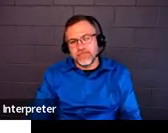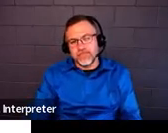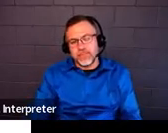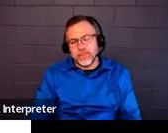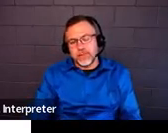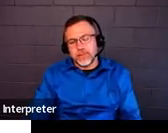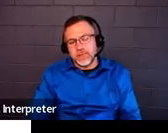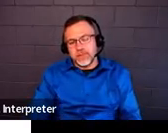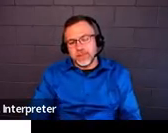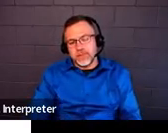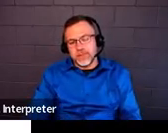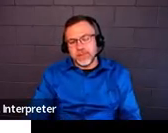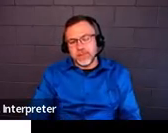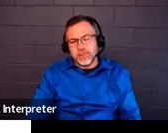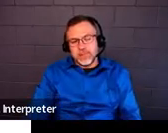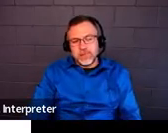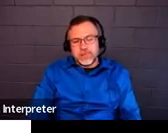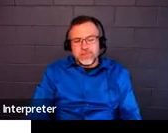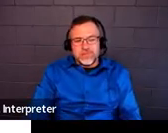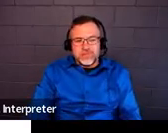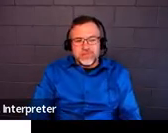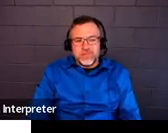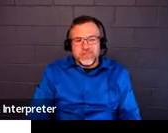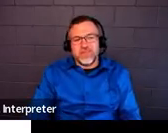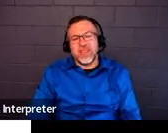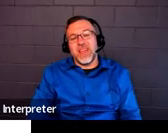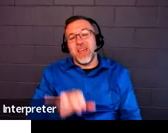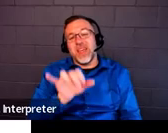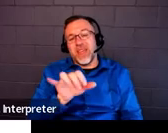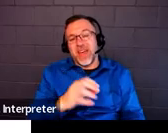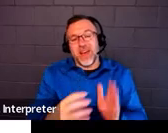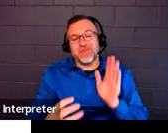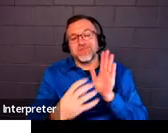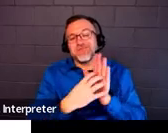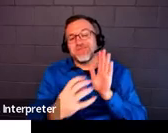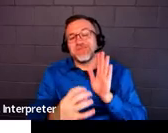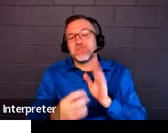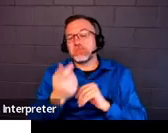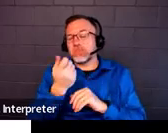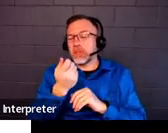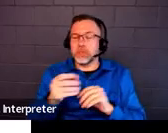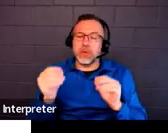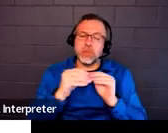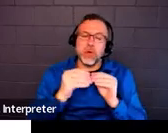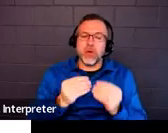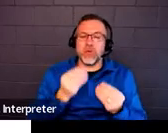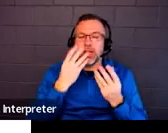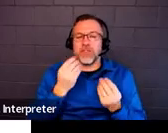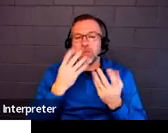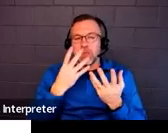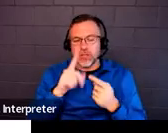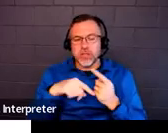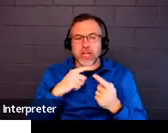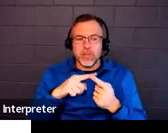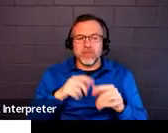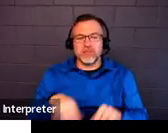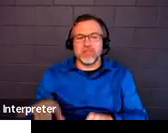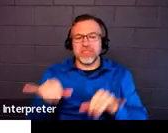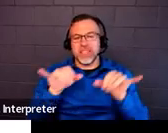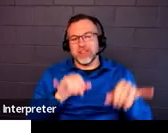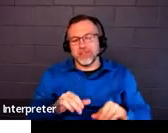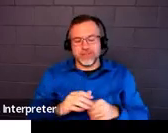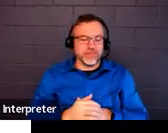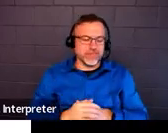So this is just a little bit more information about the alternate academic achievement standards. So,